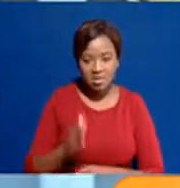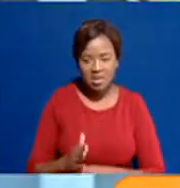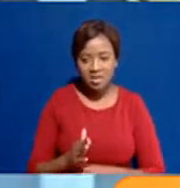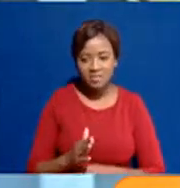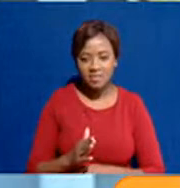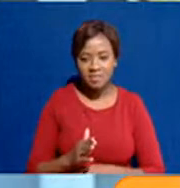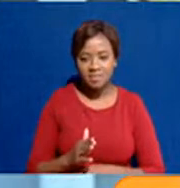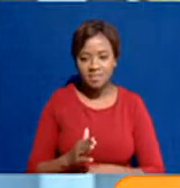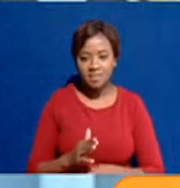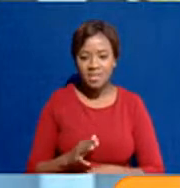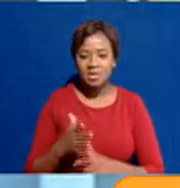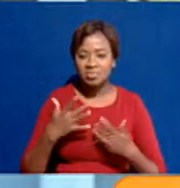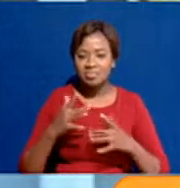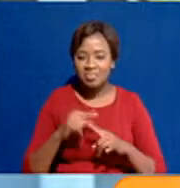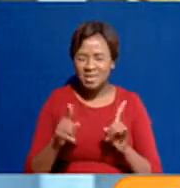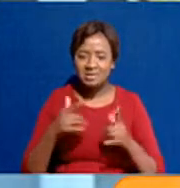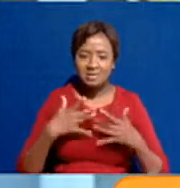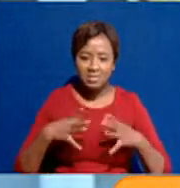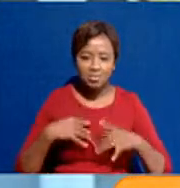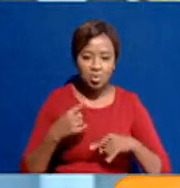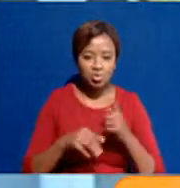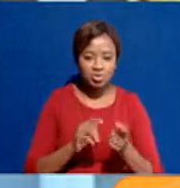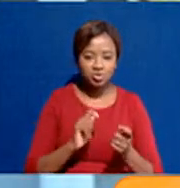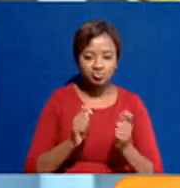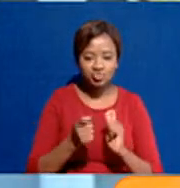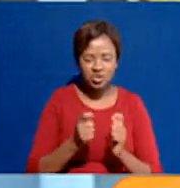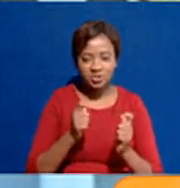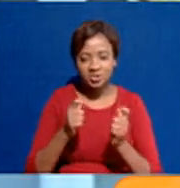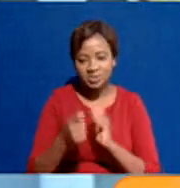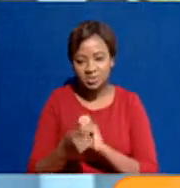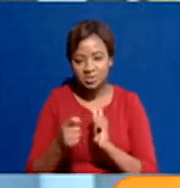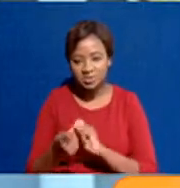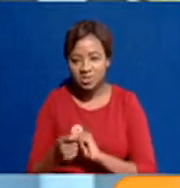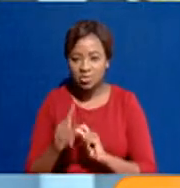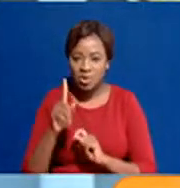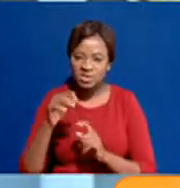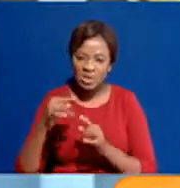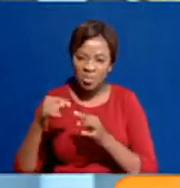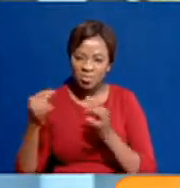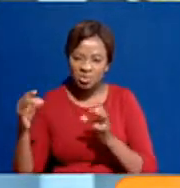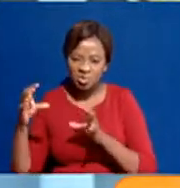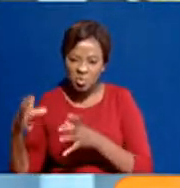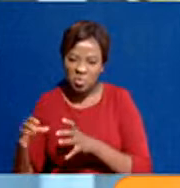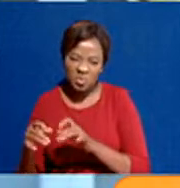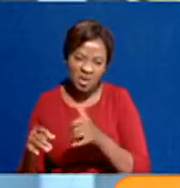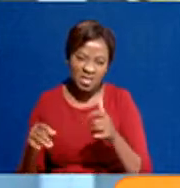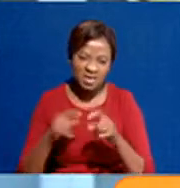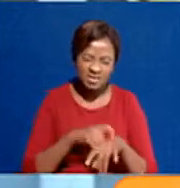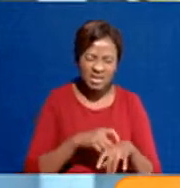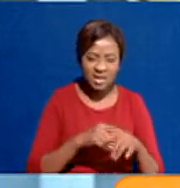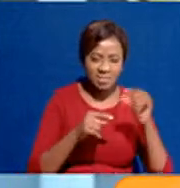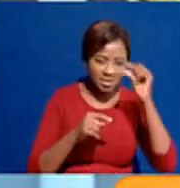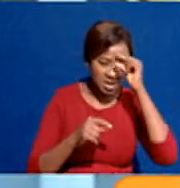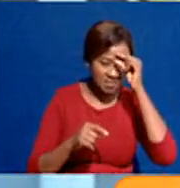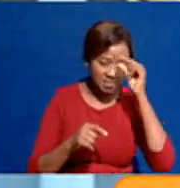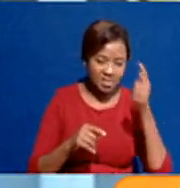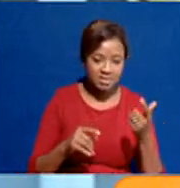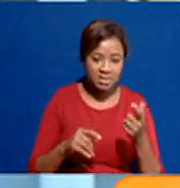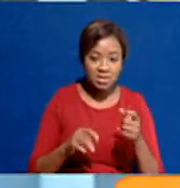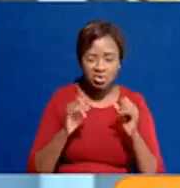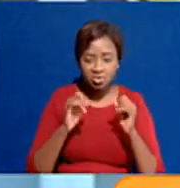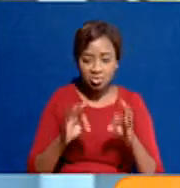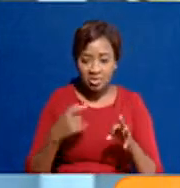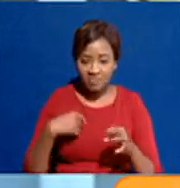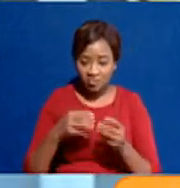is people mutating and one time they're in opposition, the other time they're in government and all that. As long as we don't